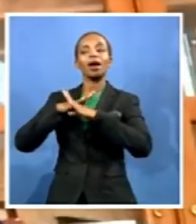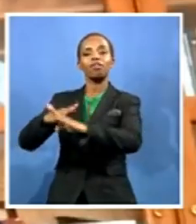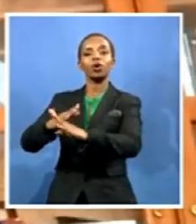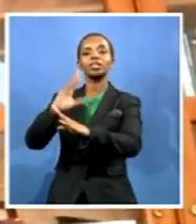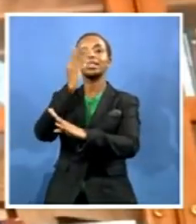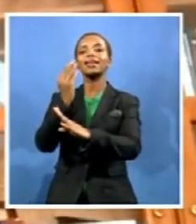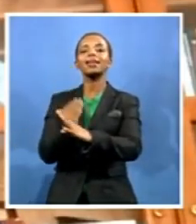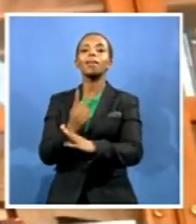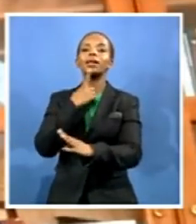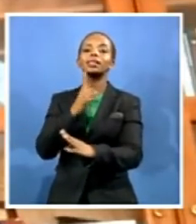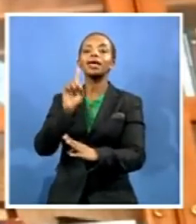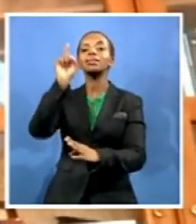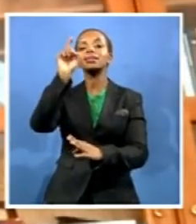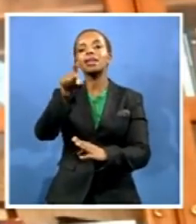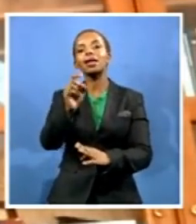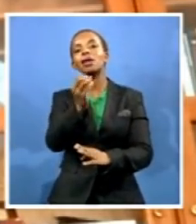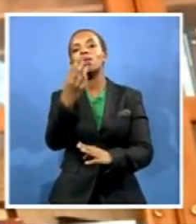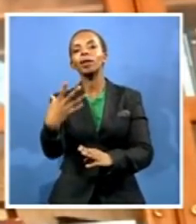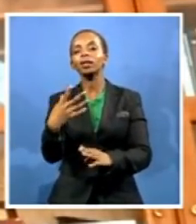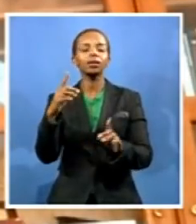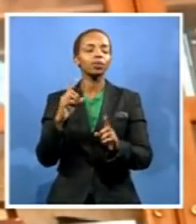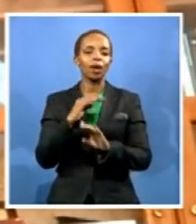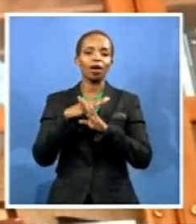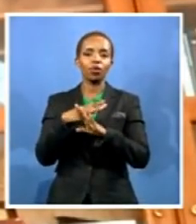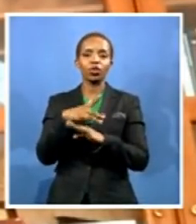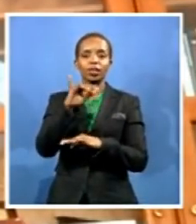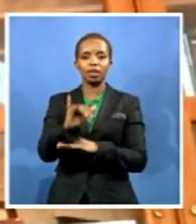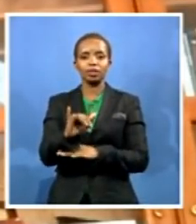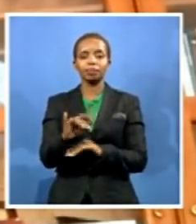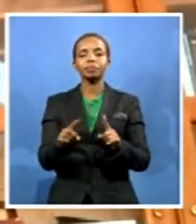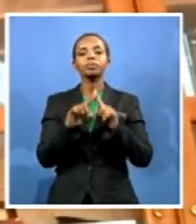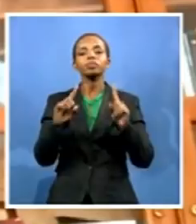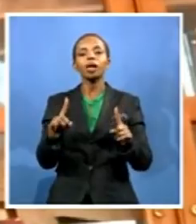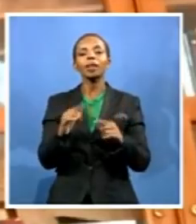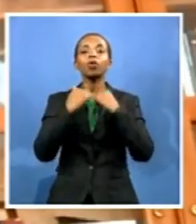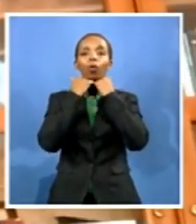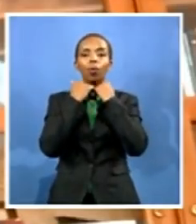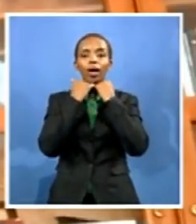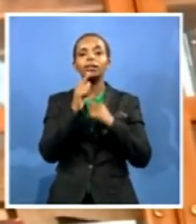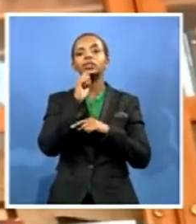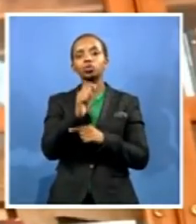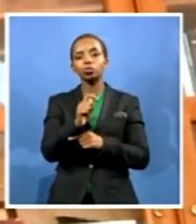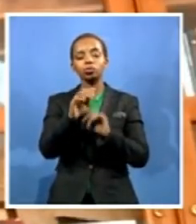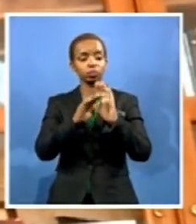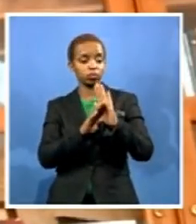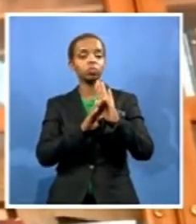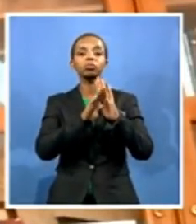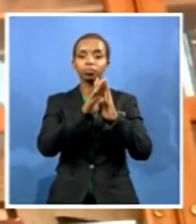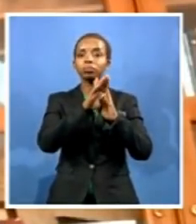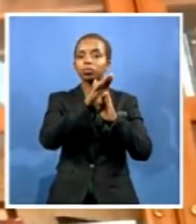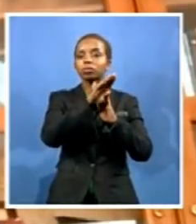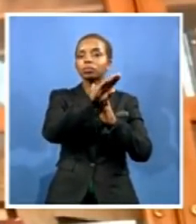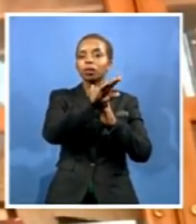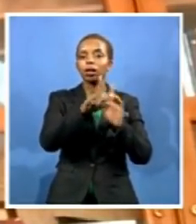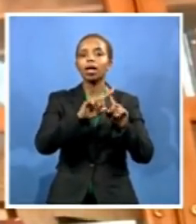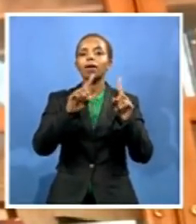have actually been at a much higher level, but the interventions did change the course. So we believe that whatever forecast may be,